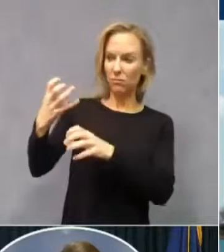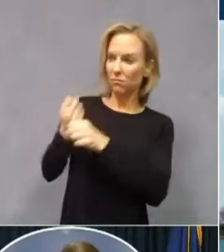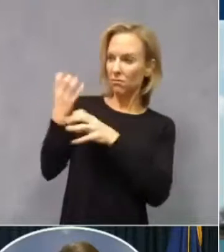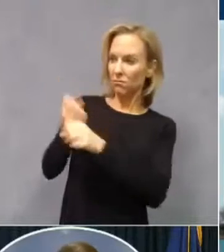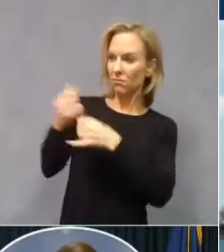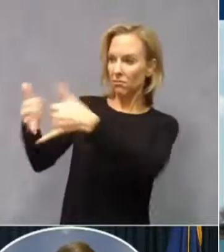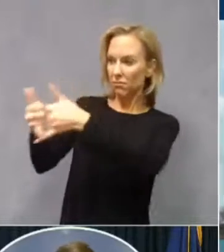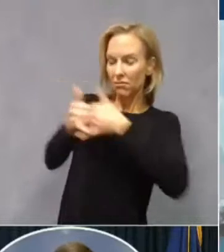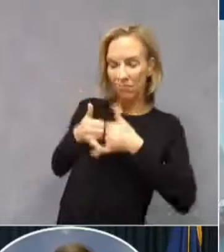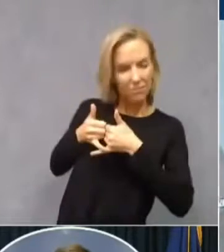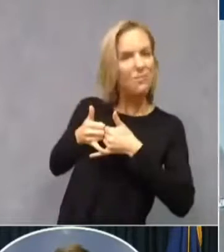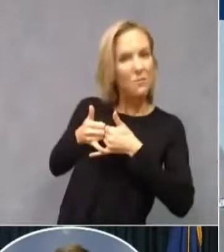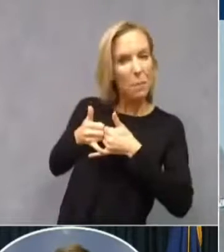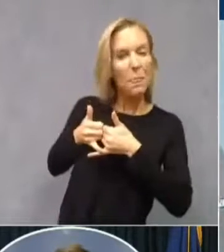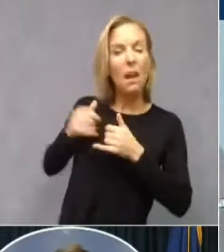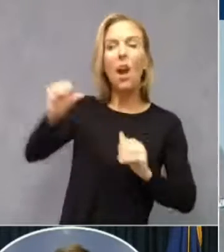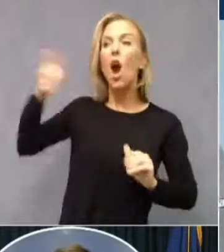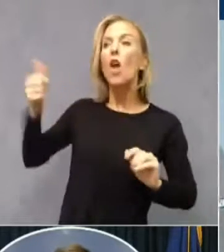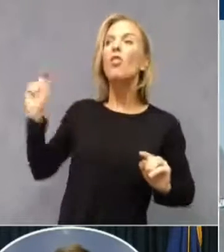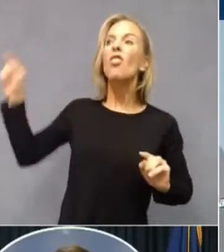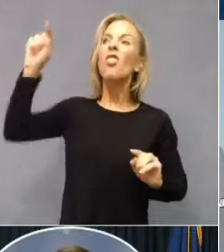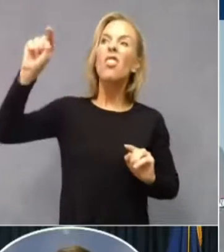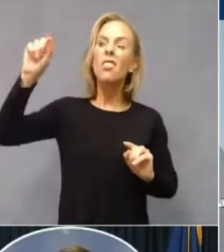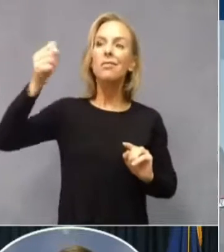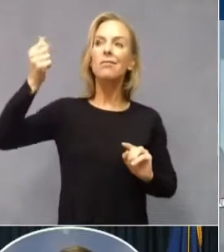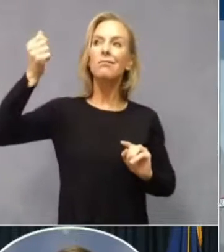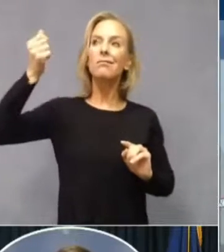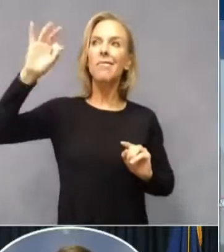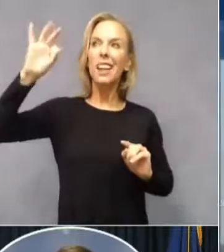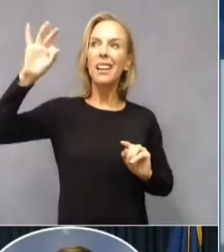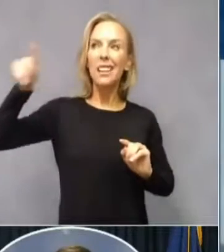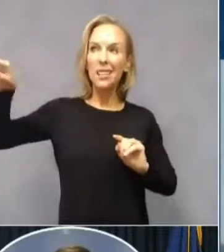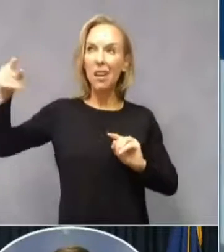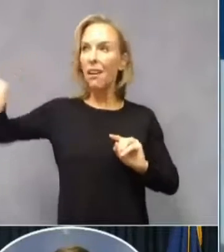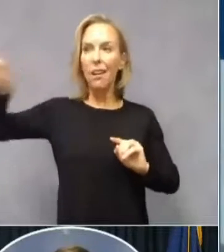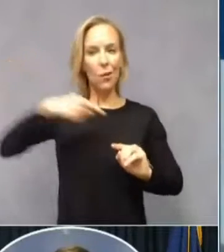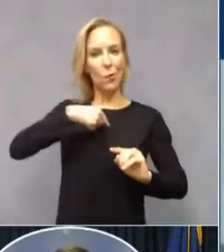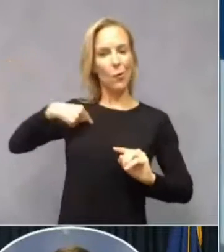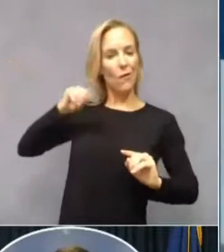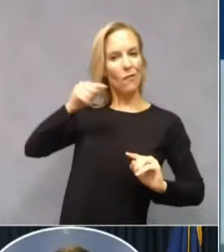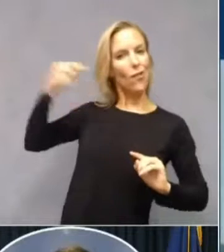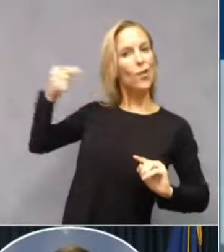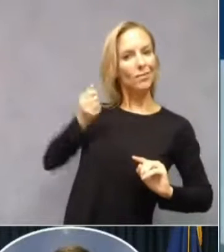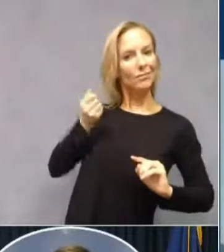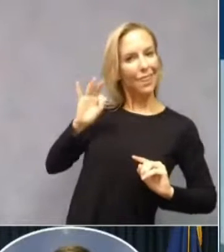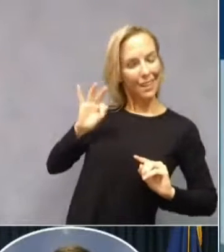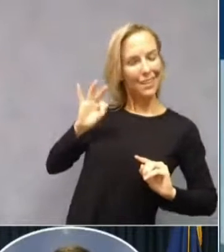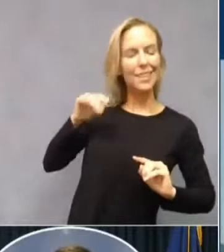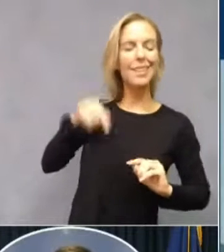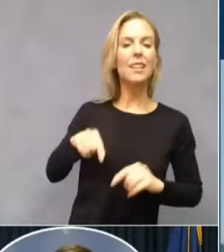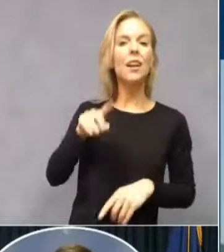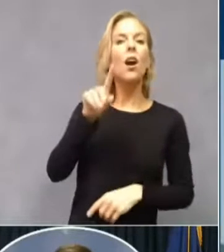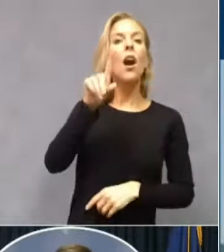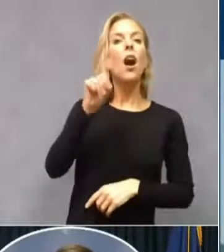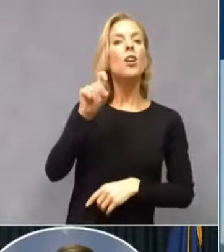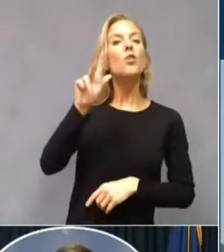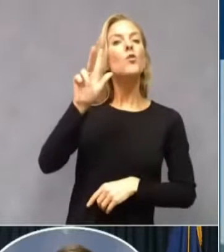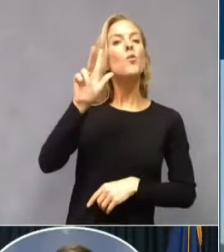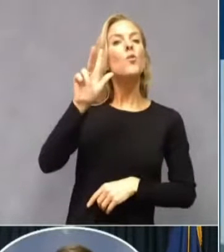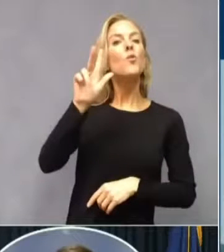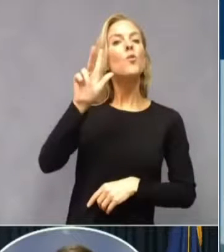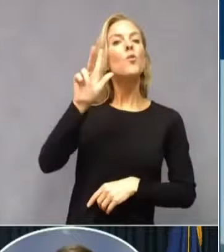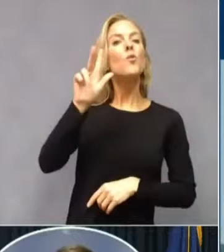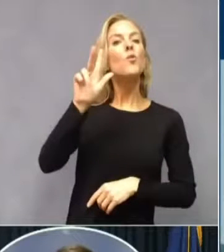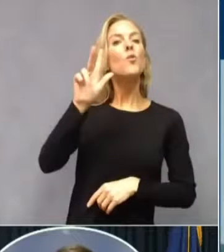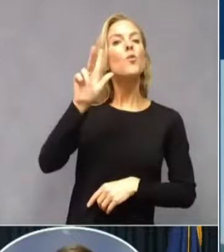19 or more, this being the 19th. The 123rd airlift wing remains the